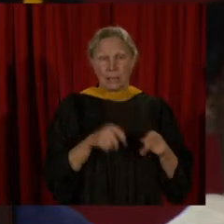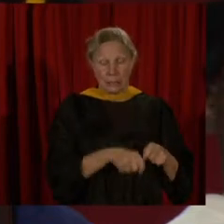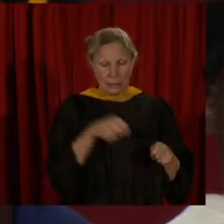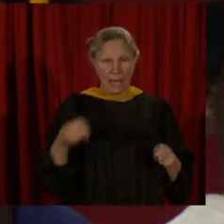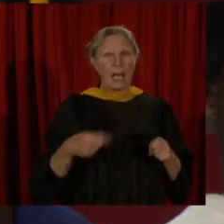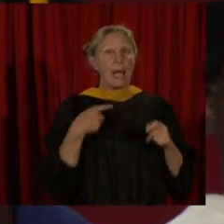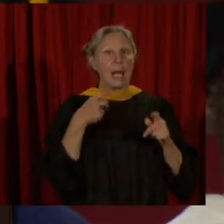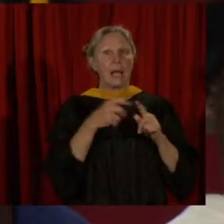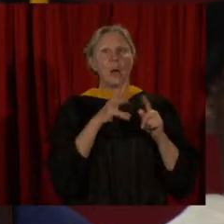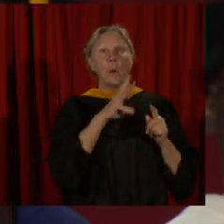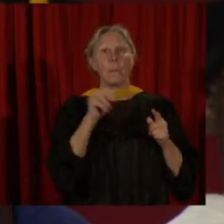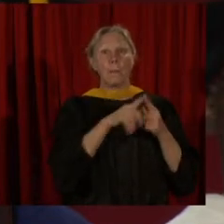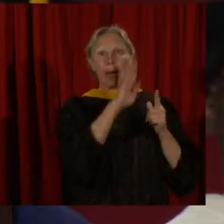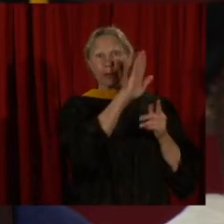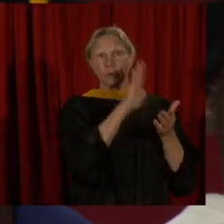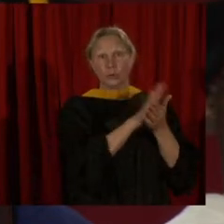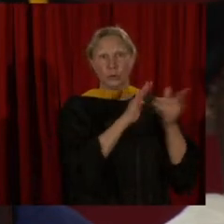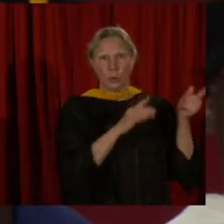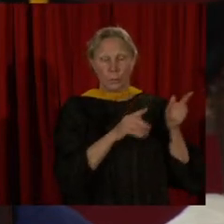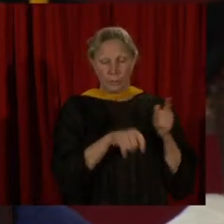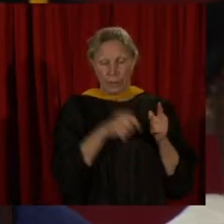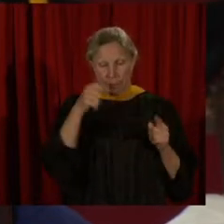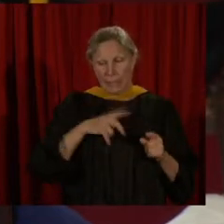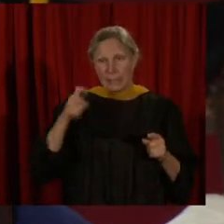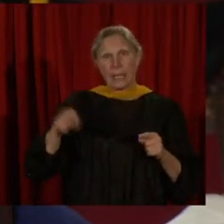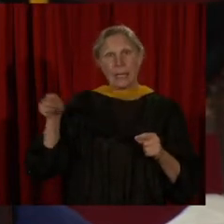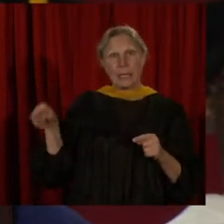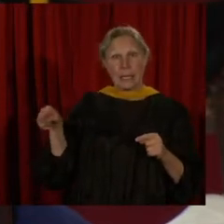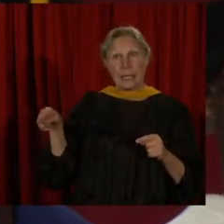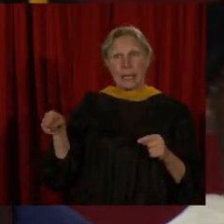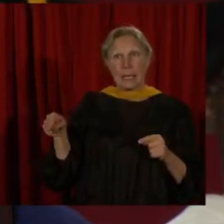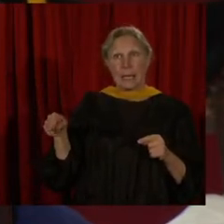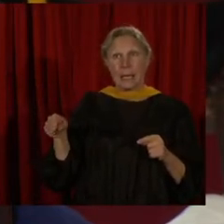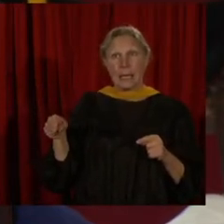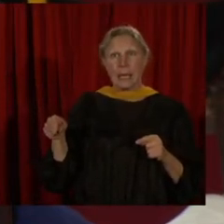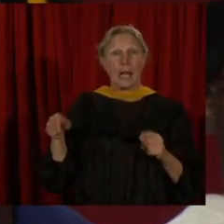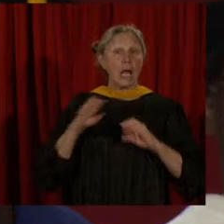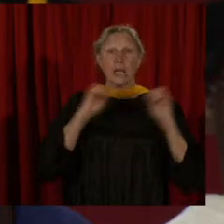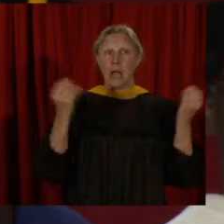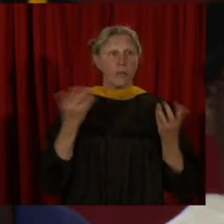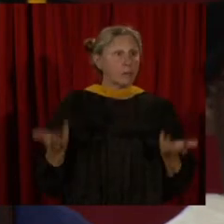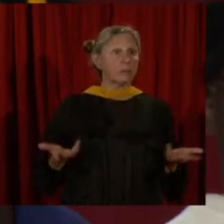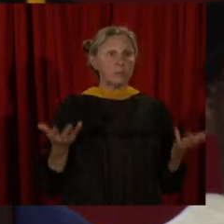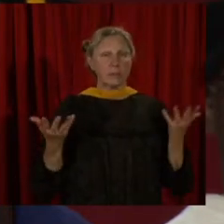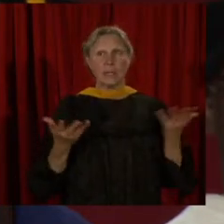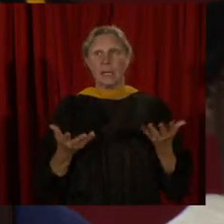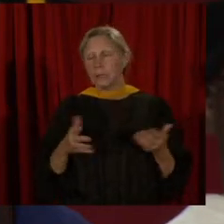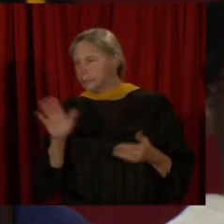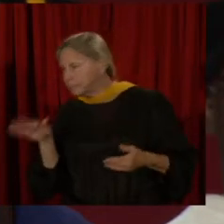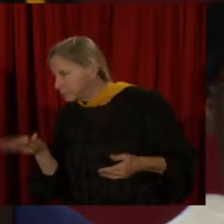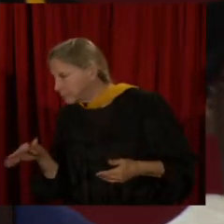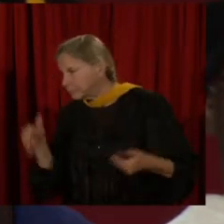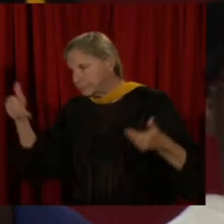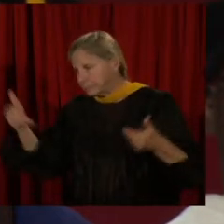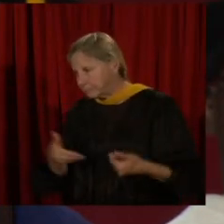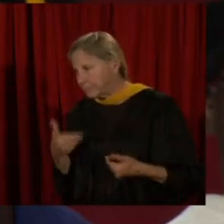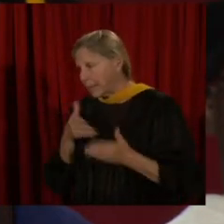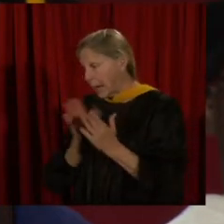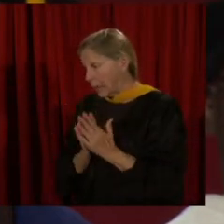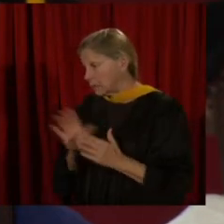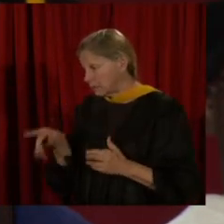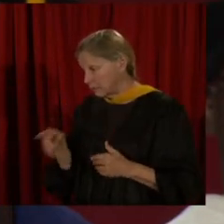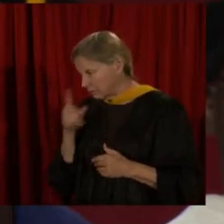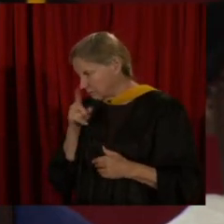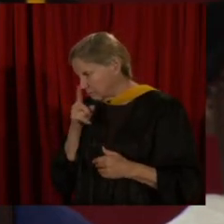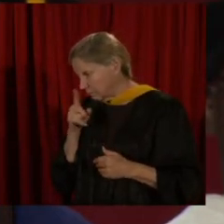Walmart back-to-school aisle, this guy sitting next to me, completely empty-handed, leaned over, introduced himself, and asked,